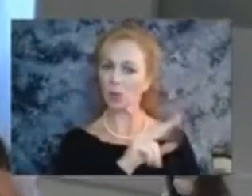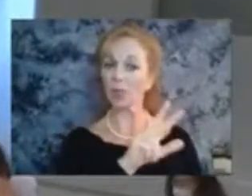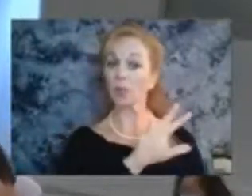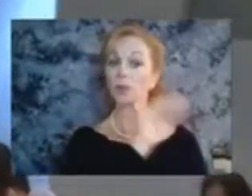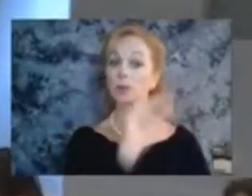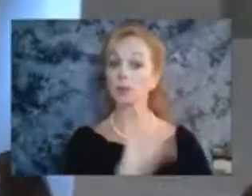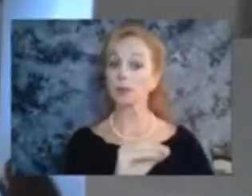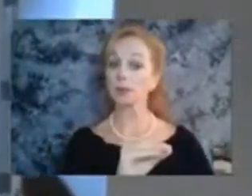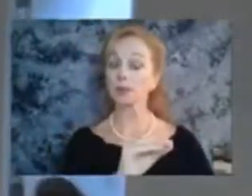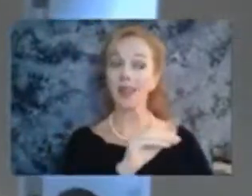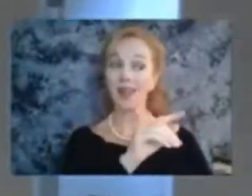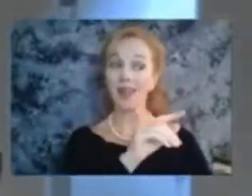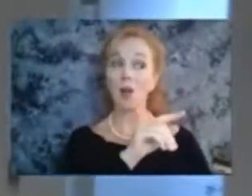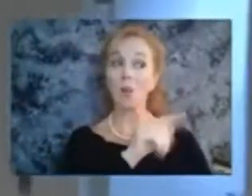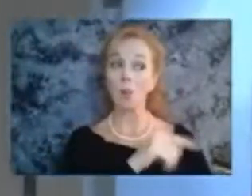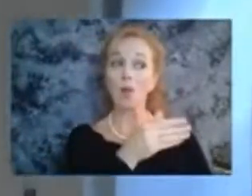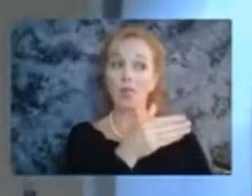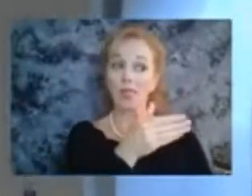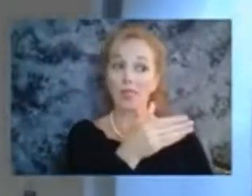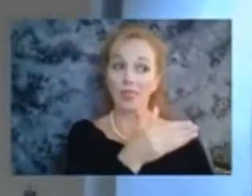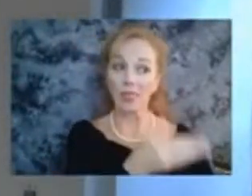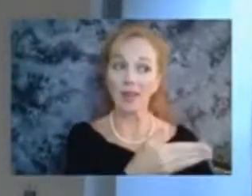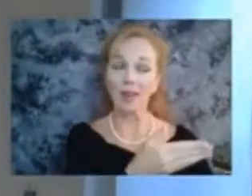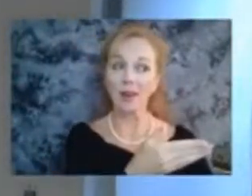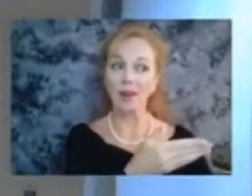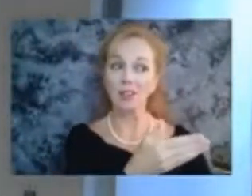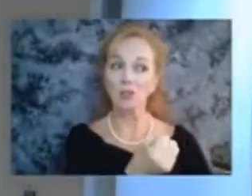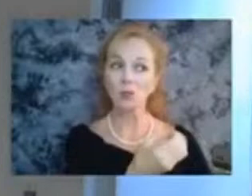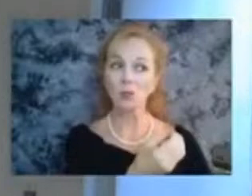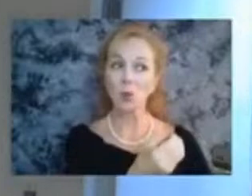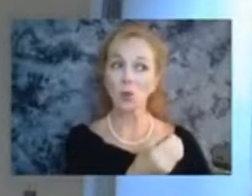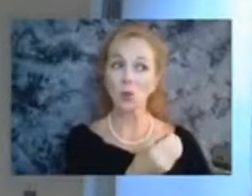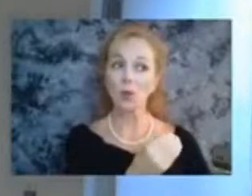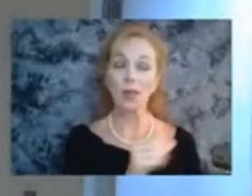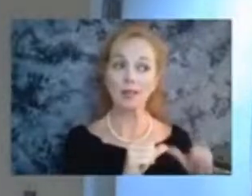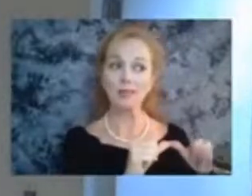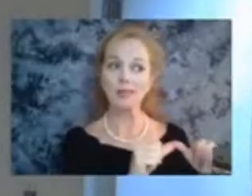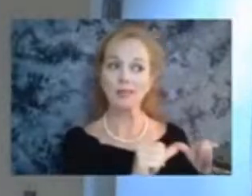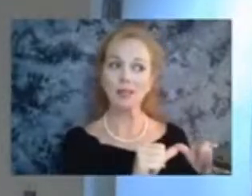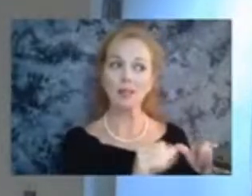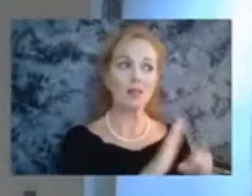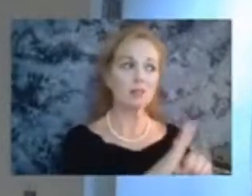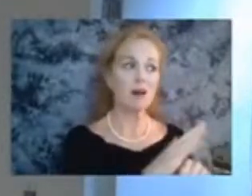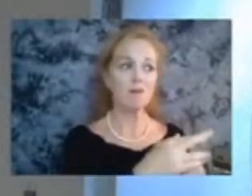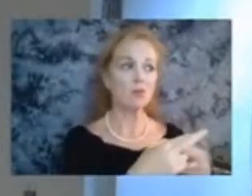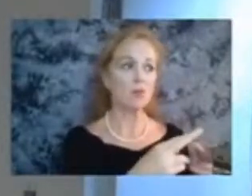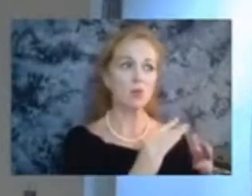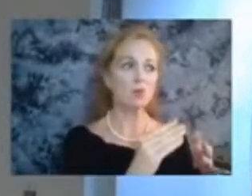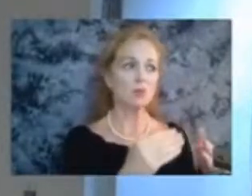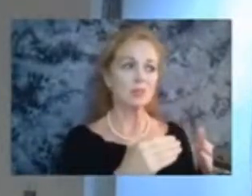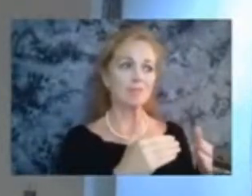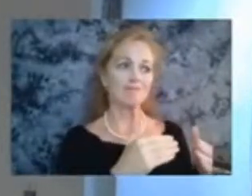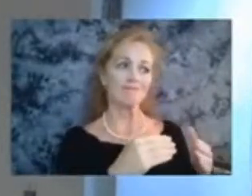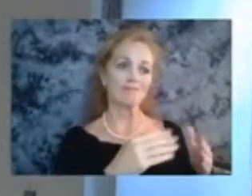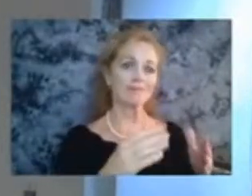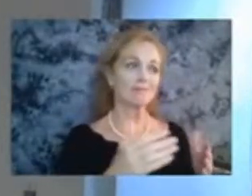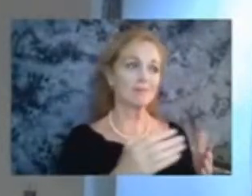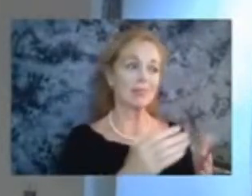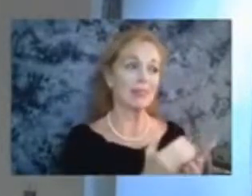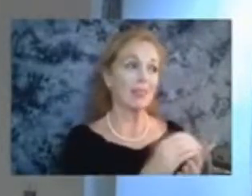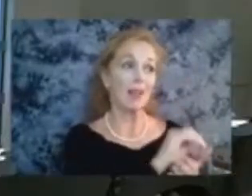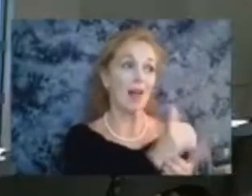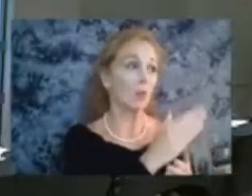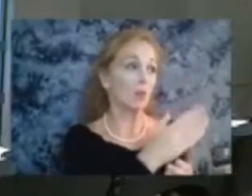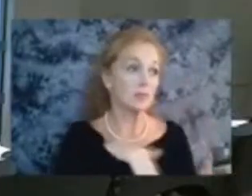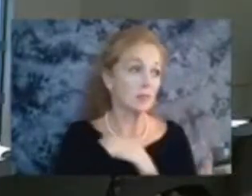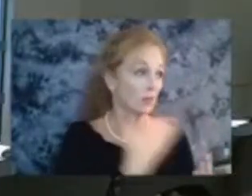62.3% were there. So there's still room and time to get the rest there. Absolutely. So this is where we are right